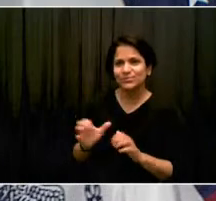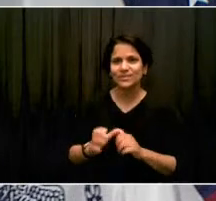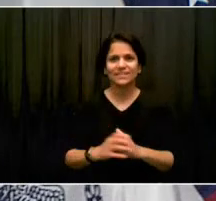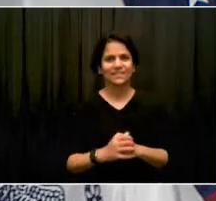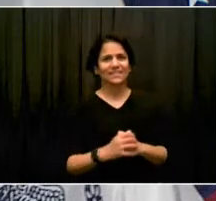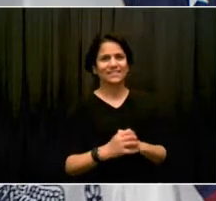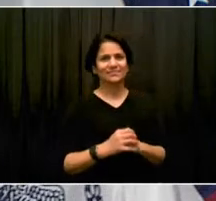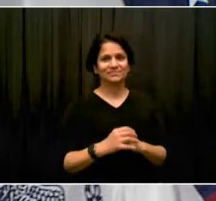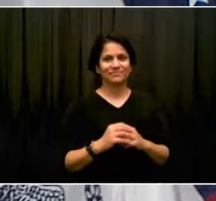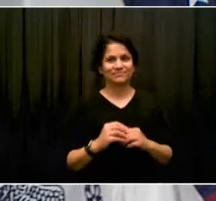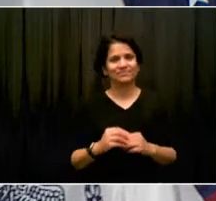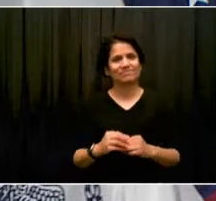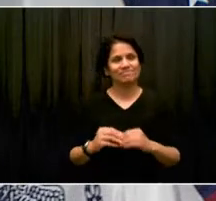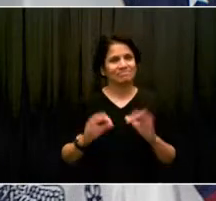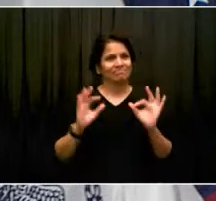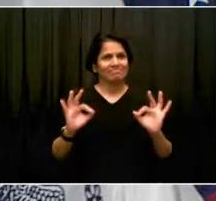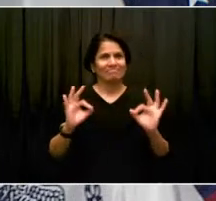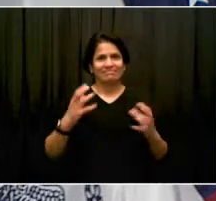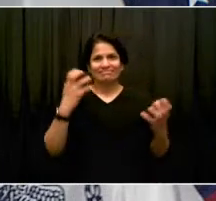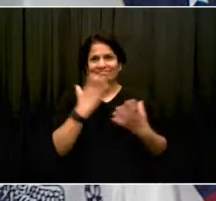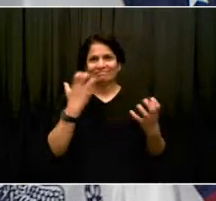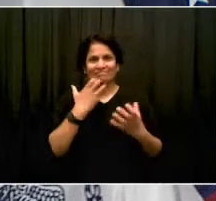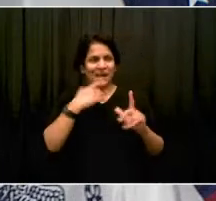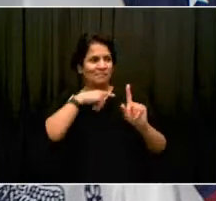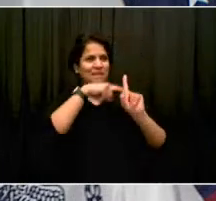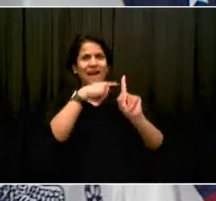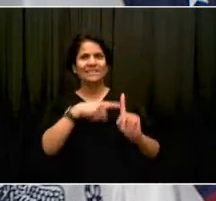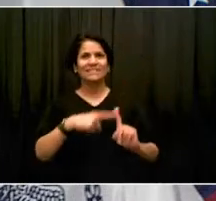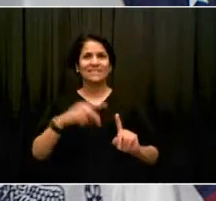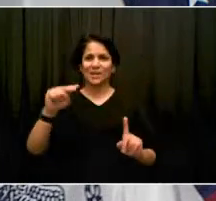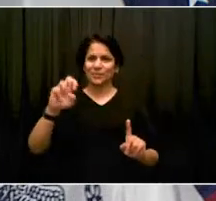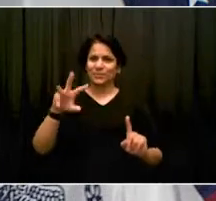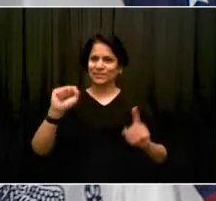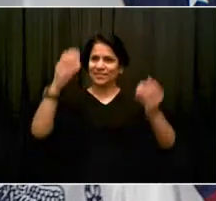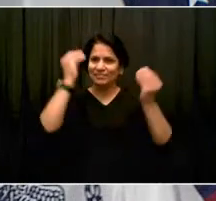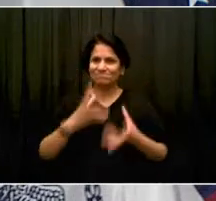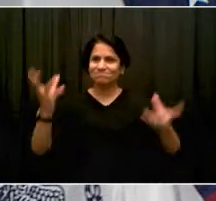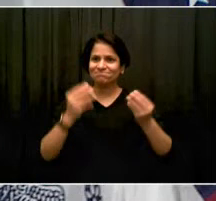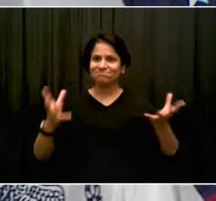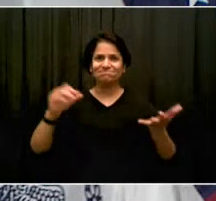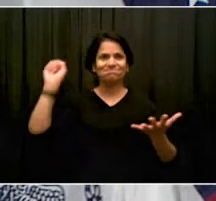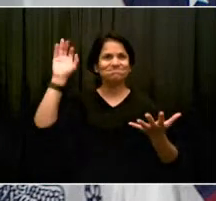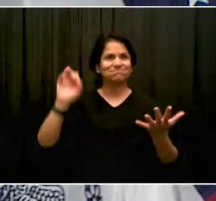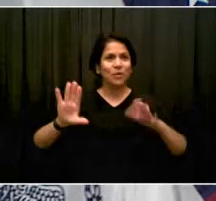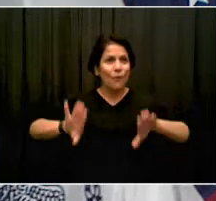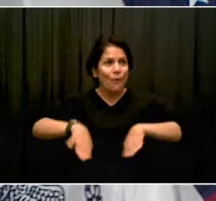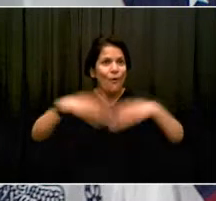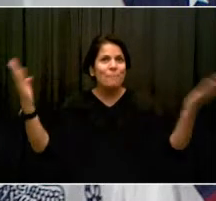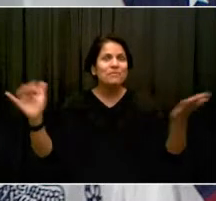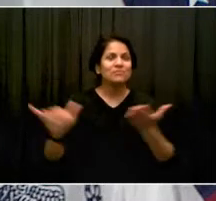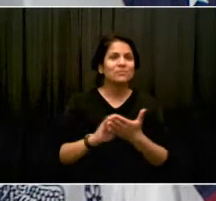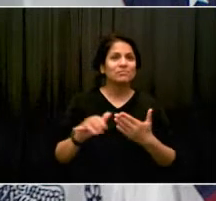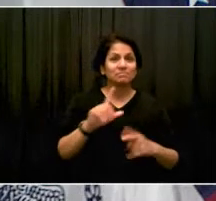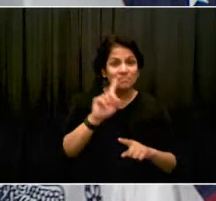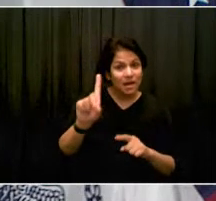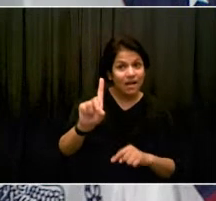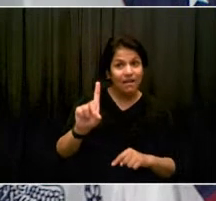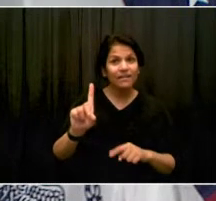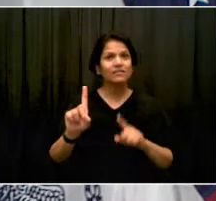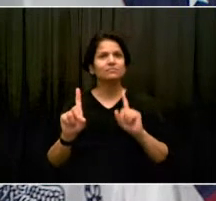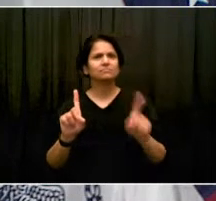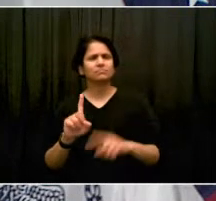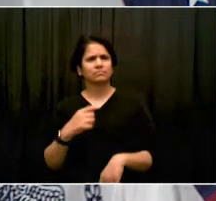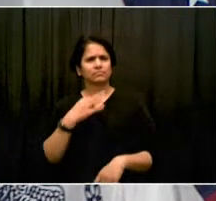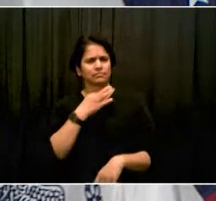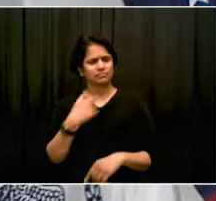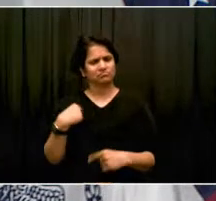hear the city opening up. That being said, though, will there be any kind of vaccination